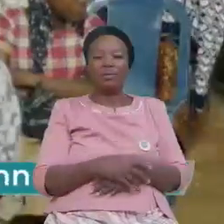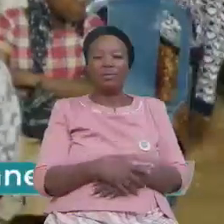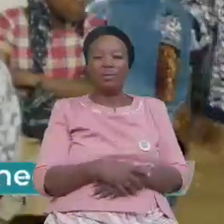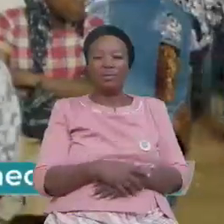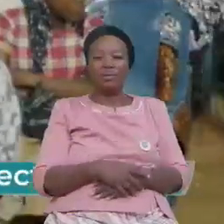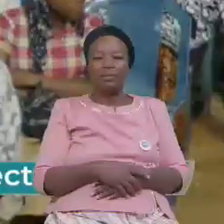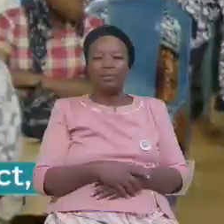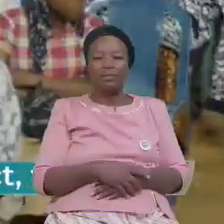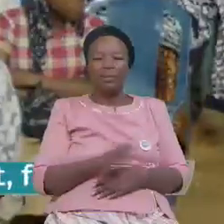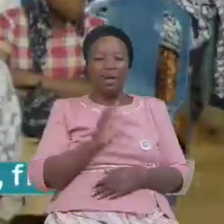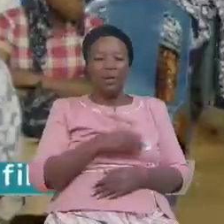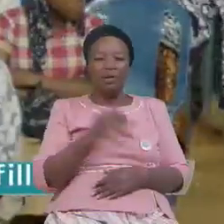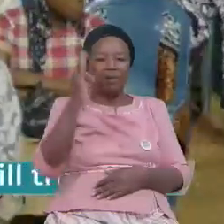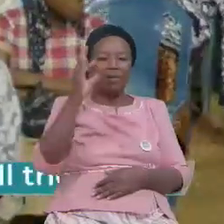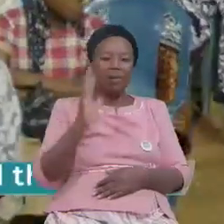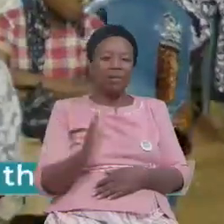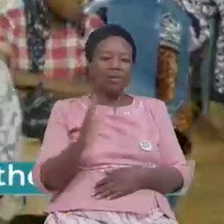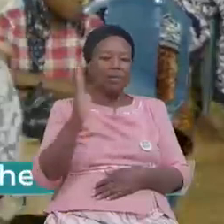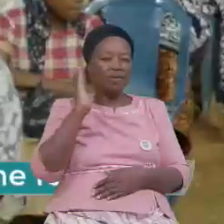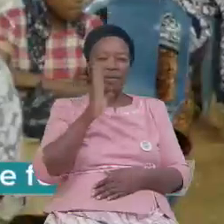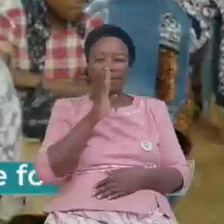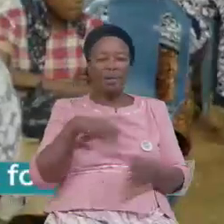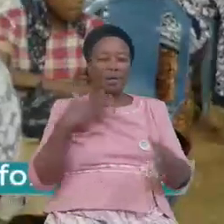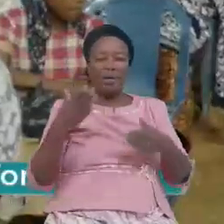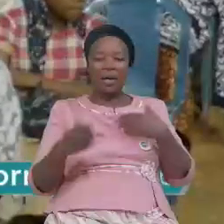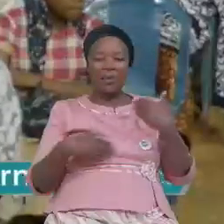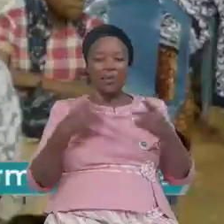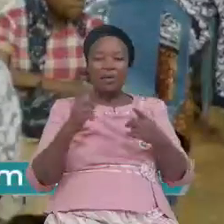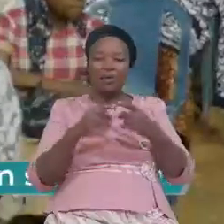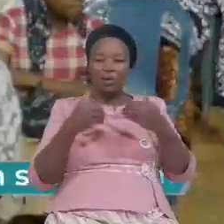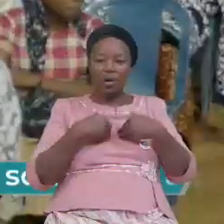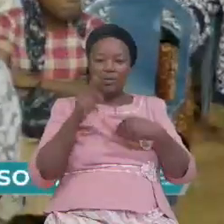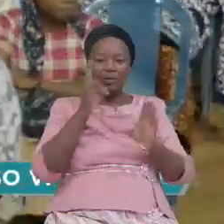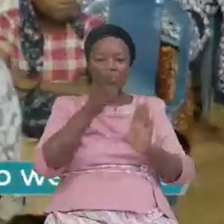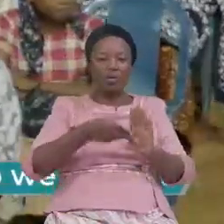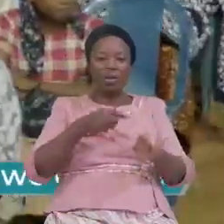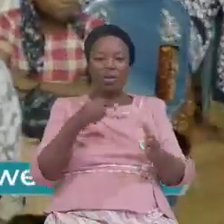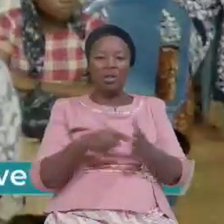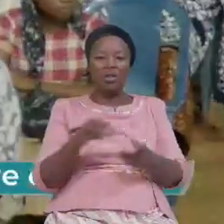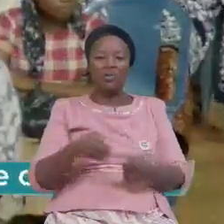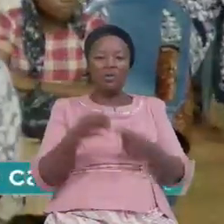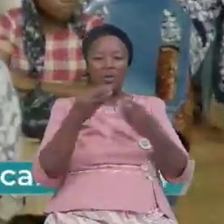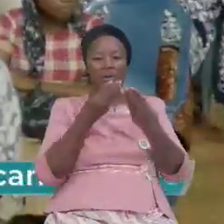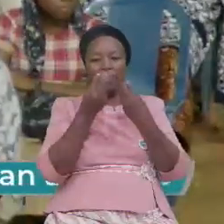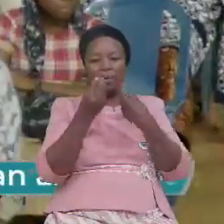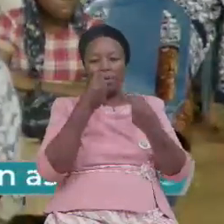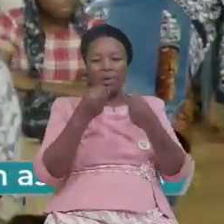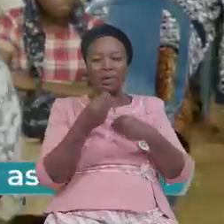Our pastor will be delighted to have you join this special banquet.